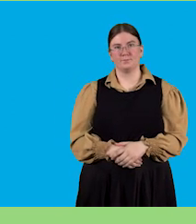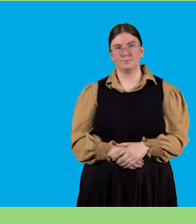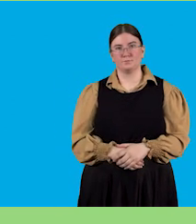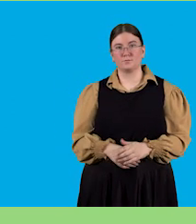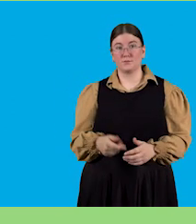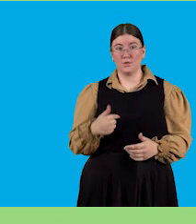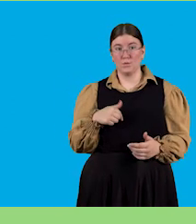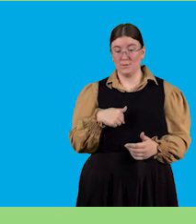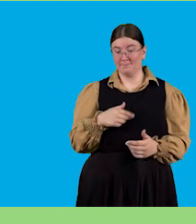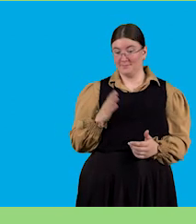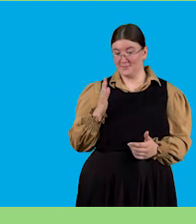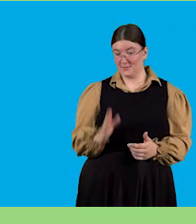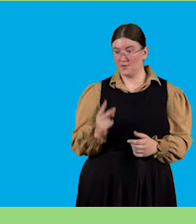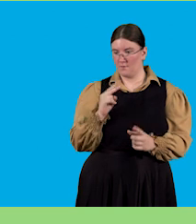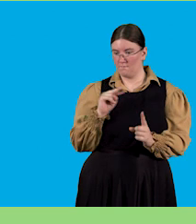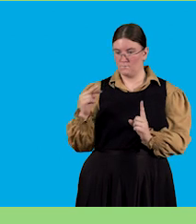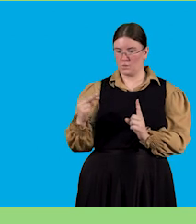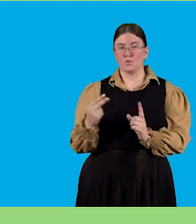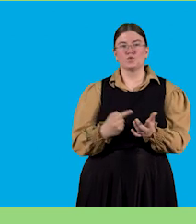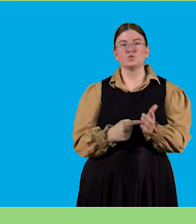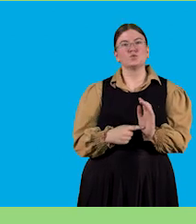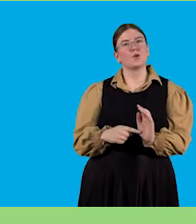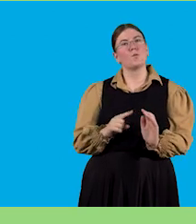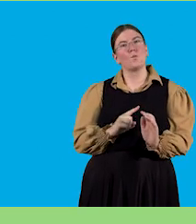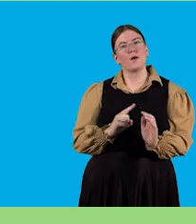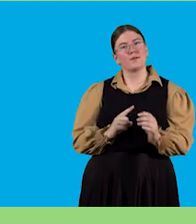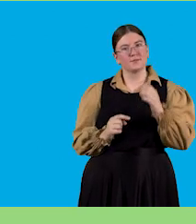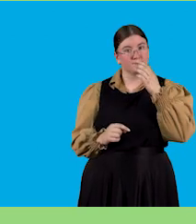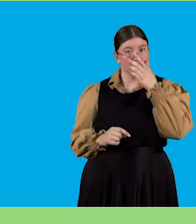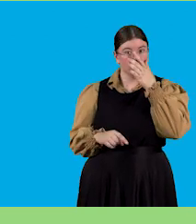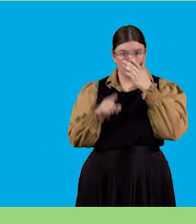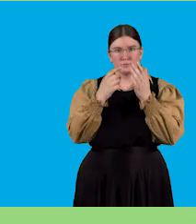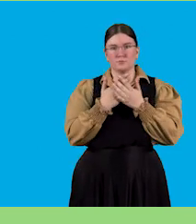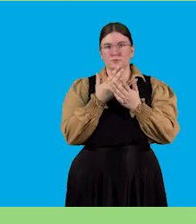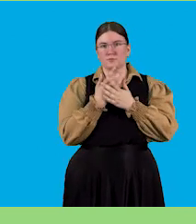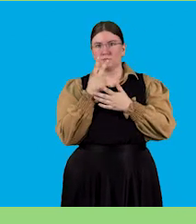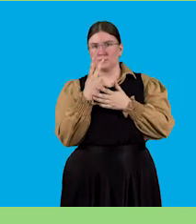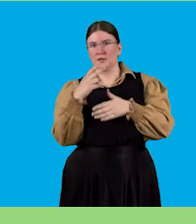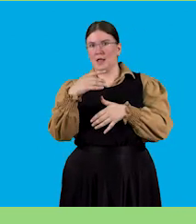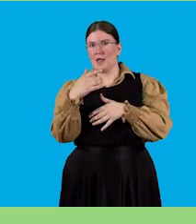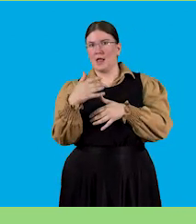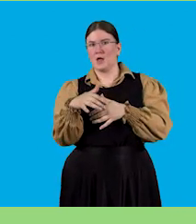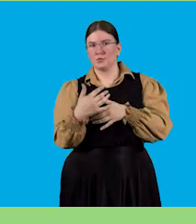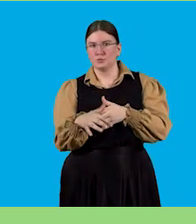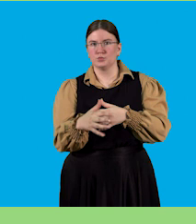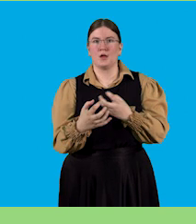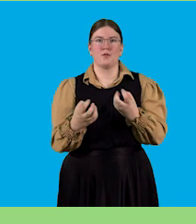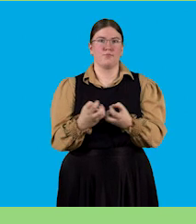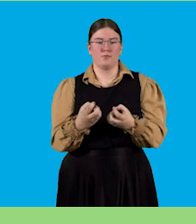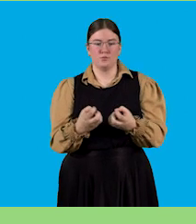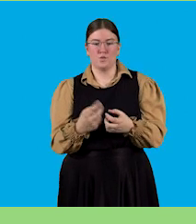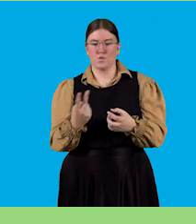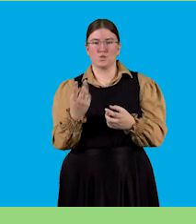reason for showing the side view is so that you can see the external sac or